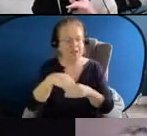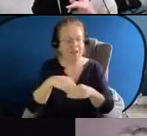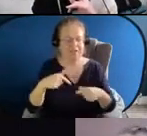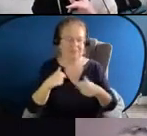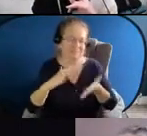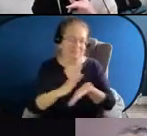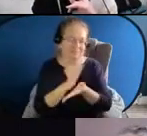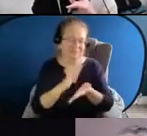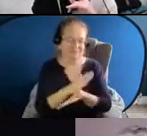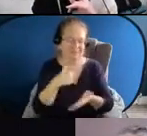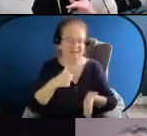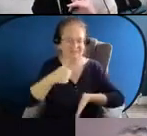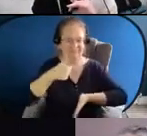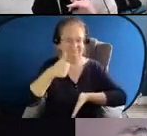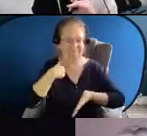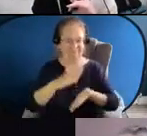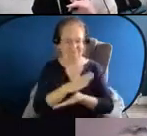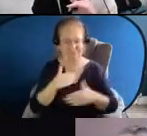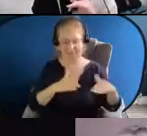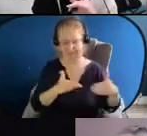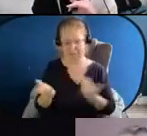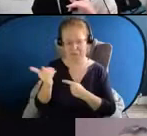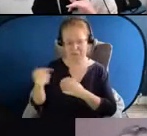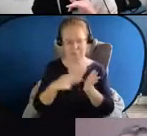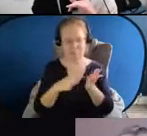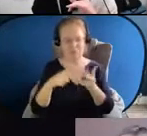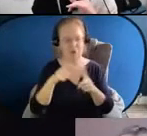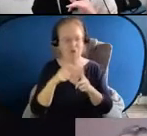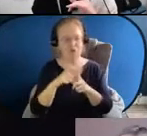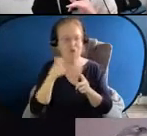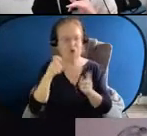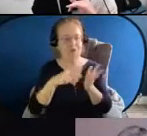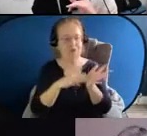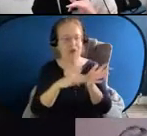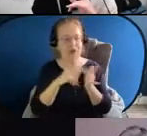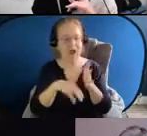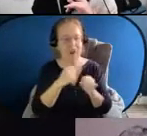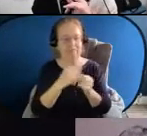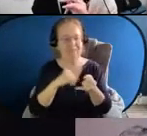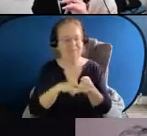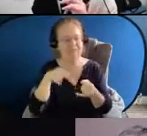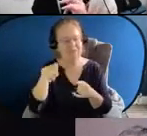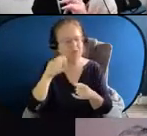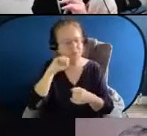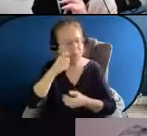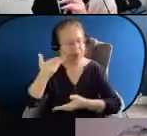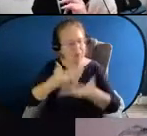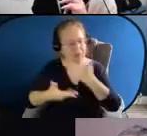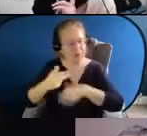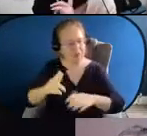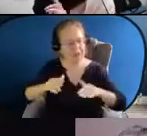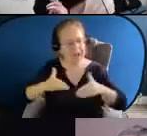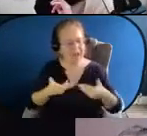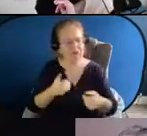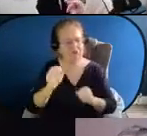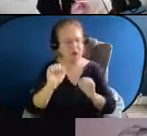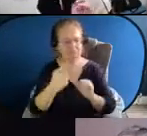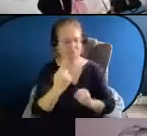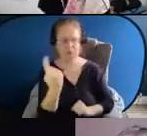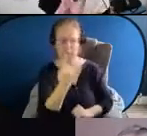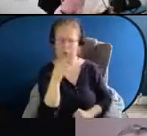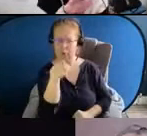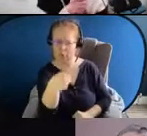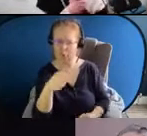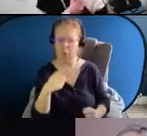absolute pleasure to start by introducing Todd Cummings. And I think you're just going to start, Todd, by giving us an introduction to yourself, your